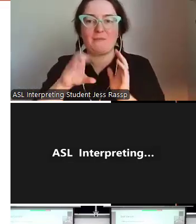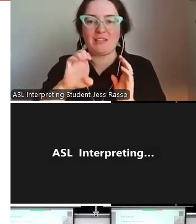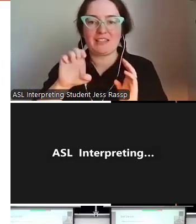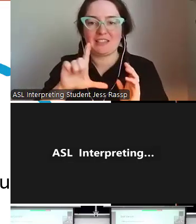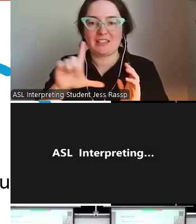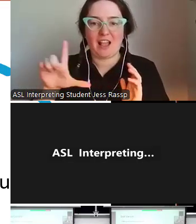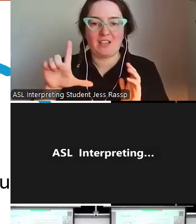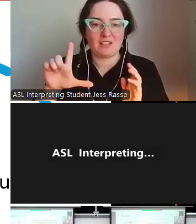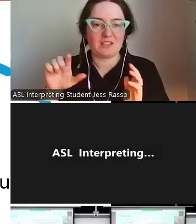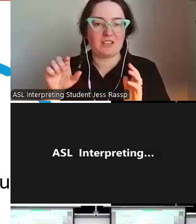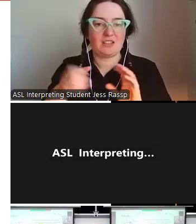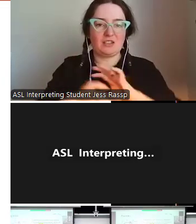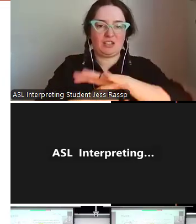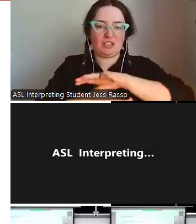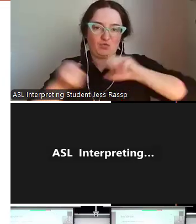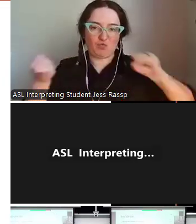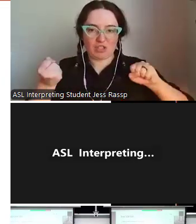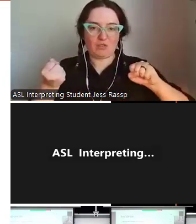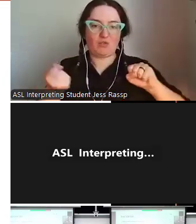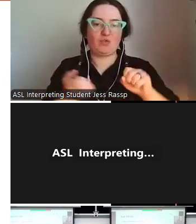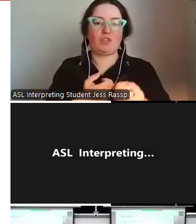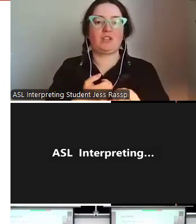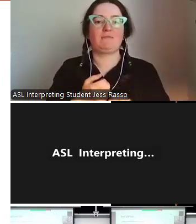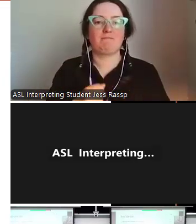Also, the